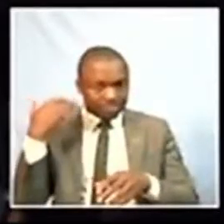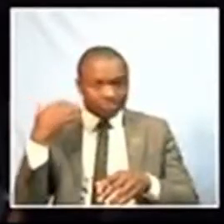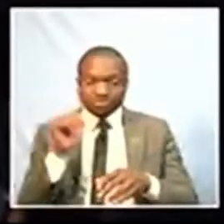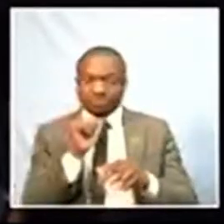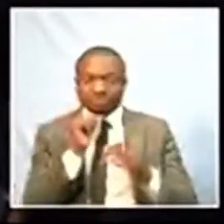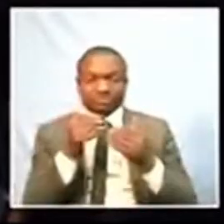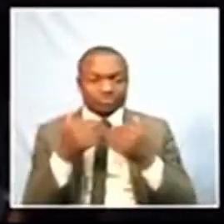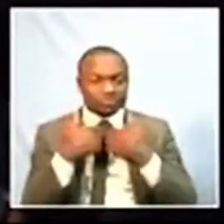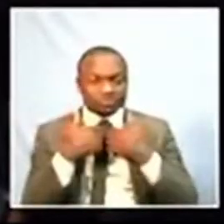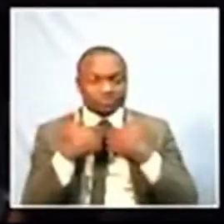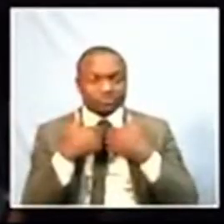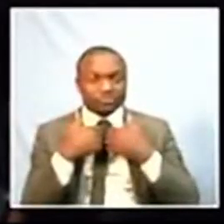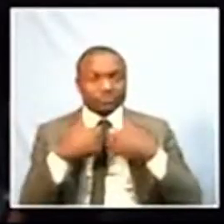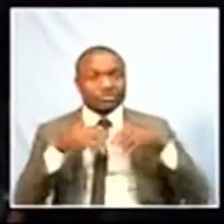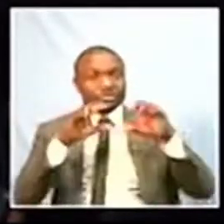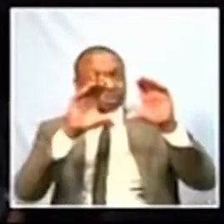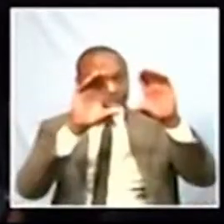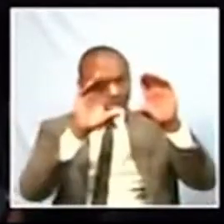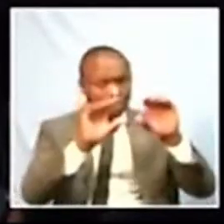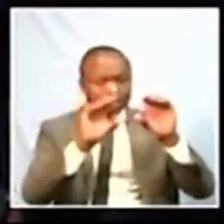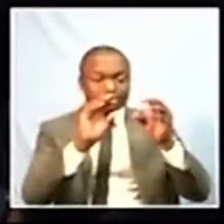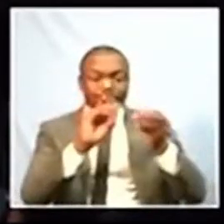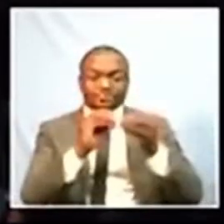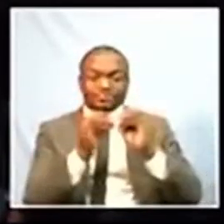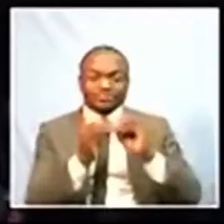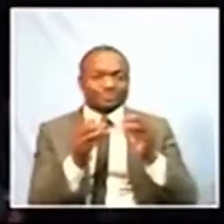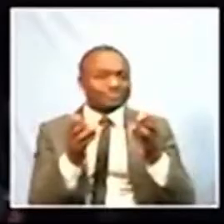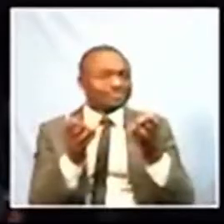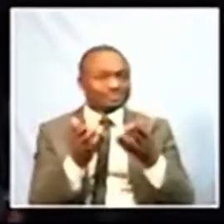have account numbers. So for